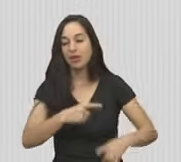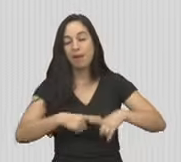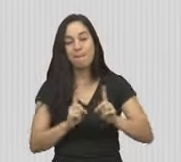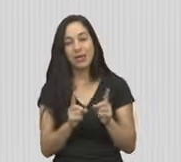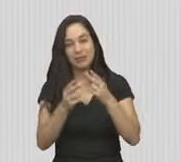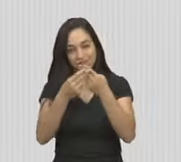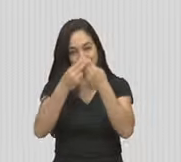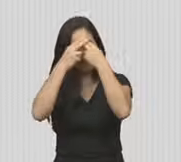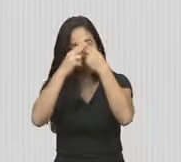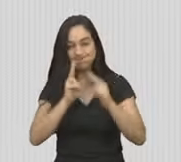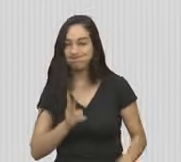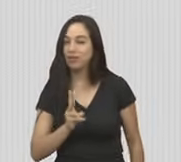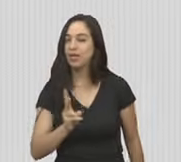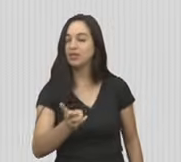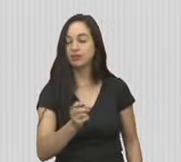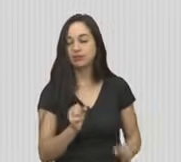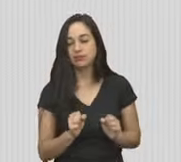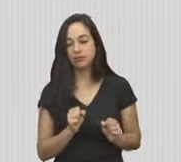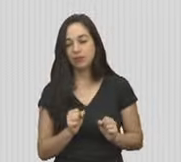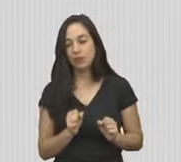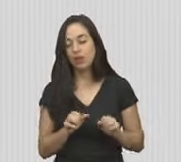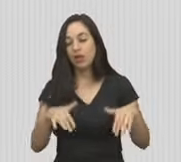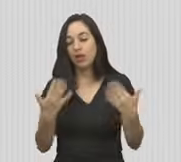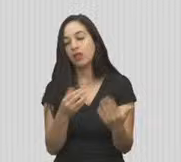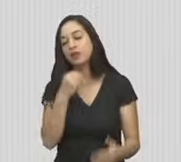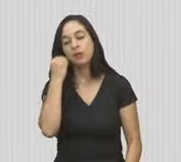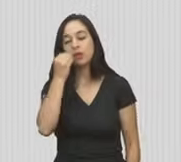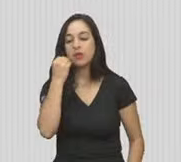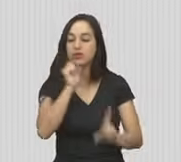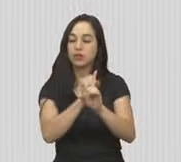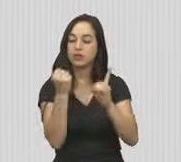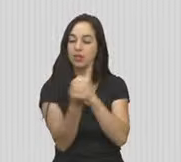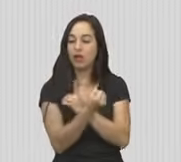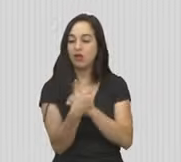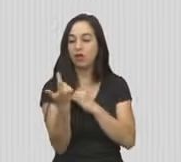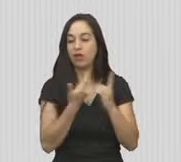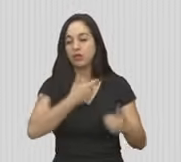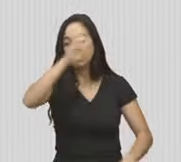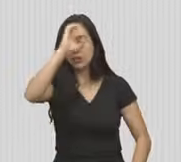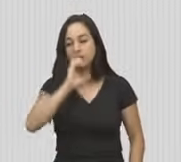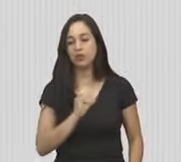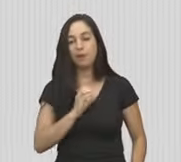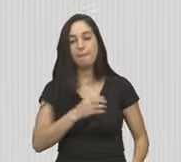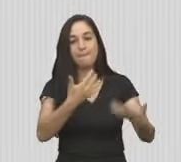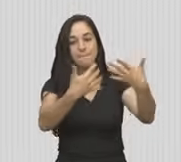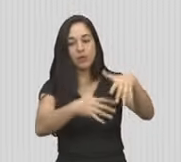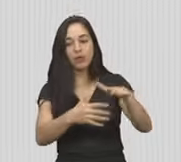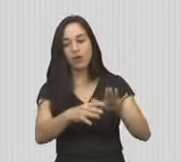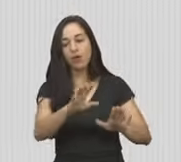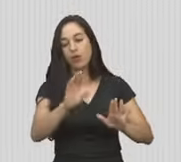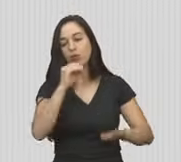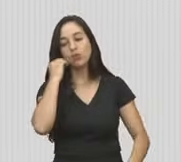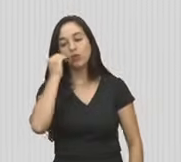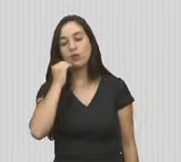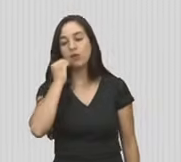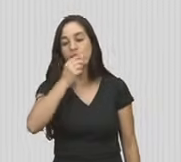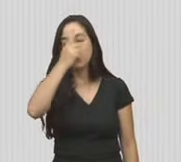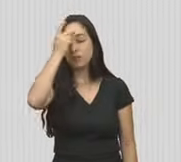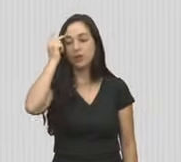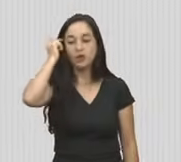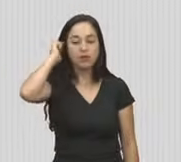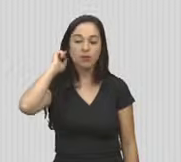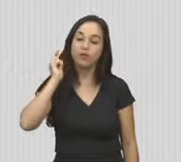a scar for life. So in our new social experiment, we put Swedish citizens up for a test. Will people interfere after hearing a